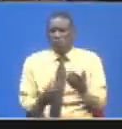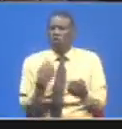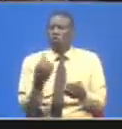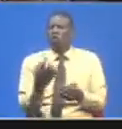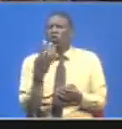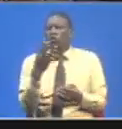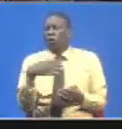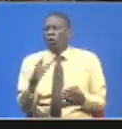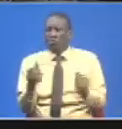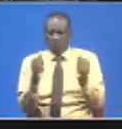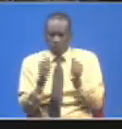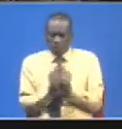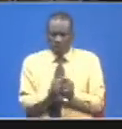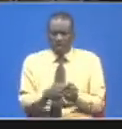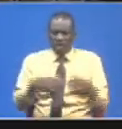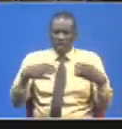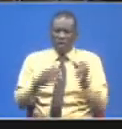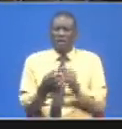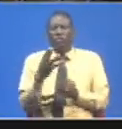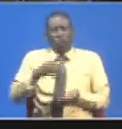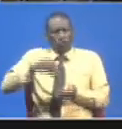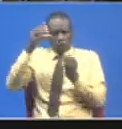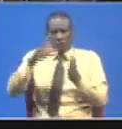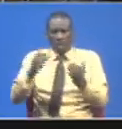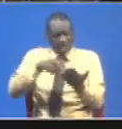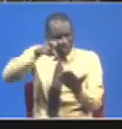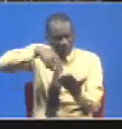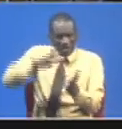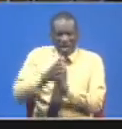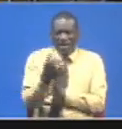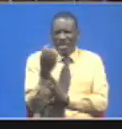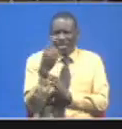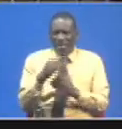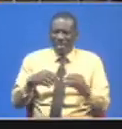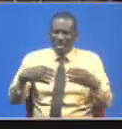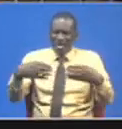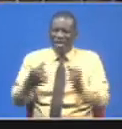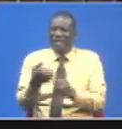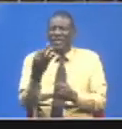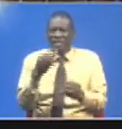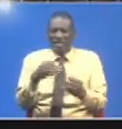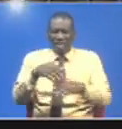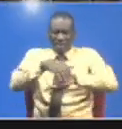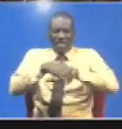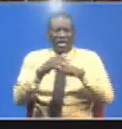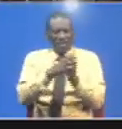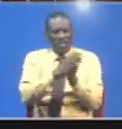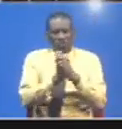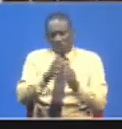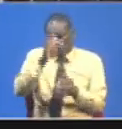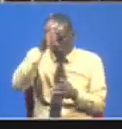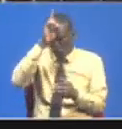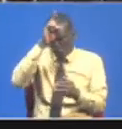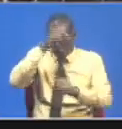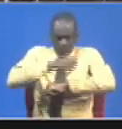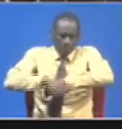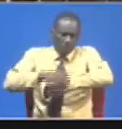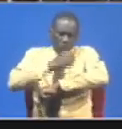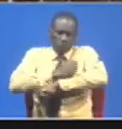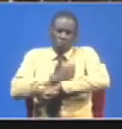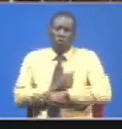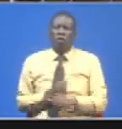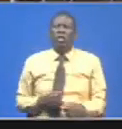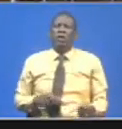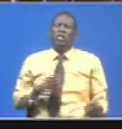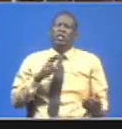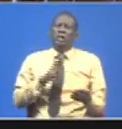in 10 grade 4 pupils can read and comprehend a grade 3 level English story. In rural public schools, the outcomes